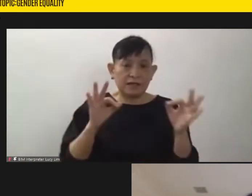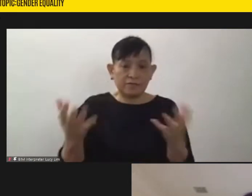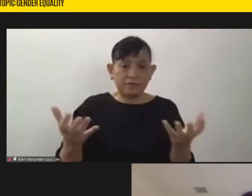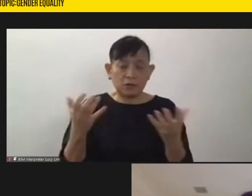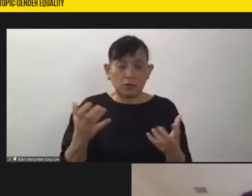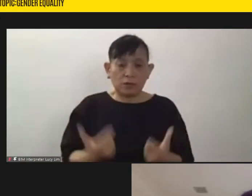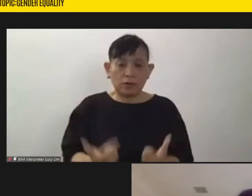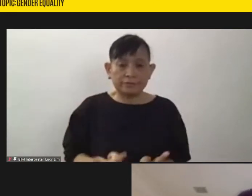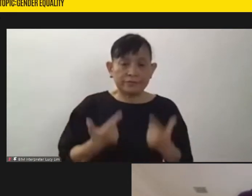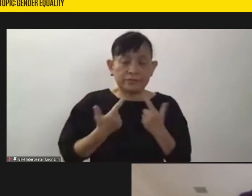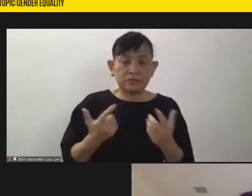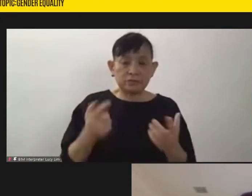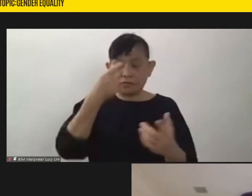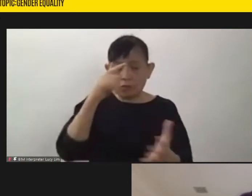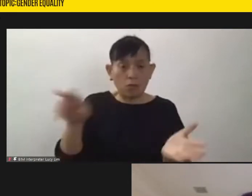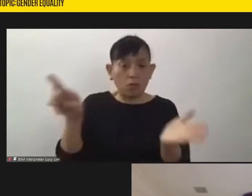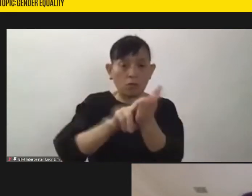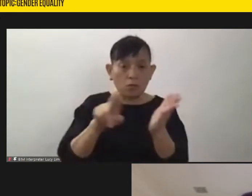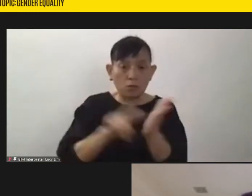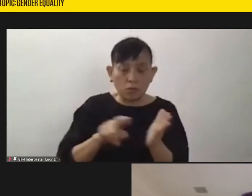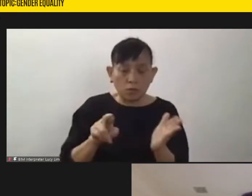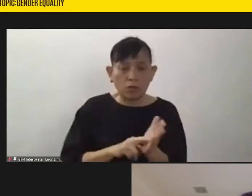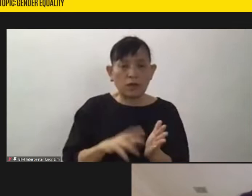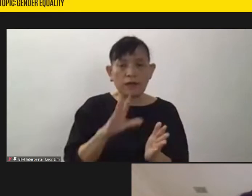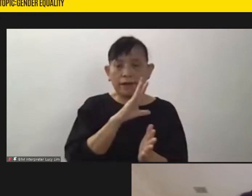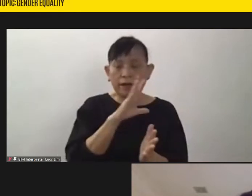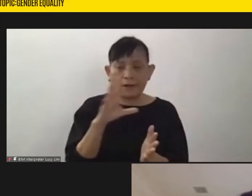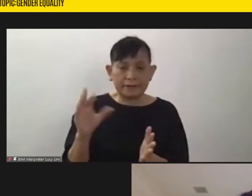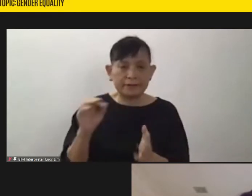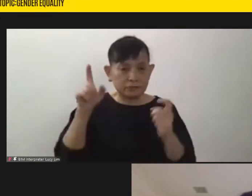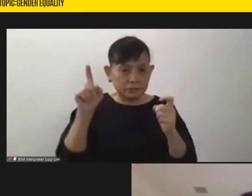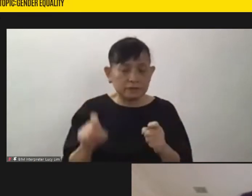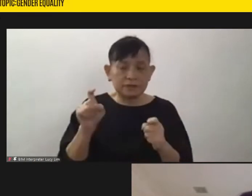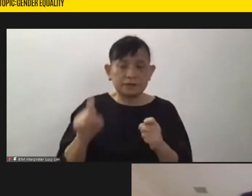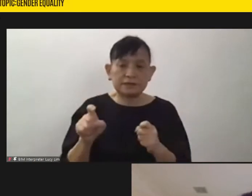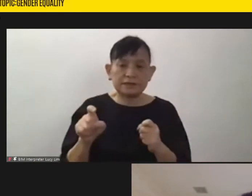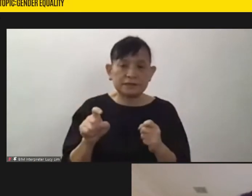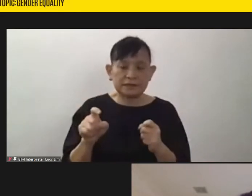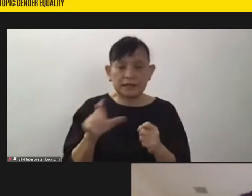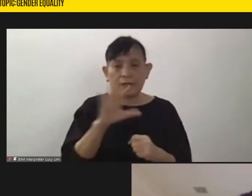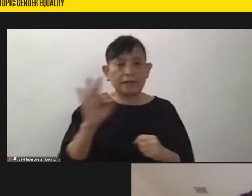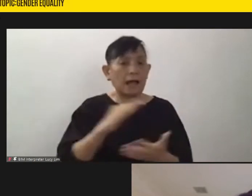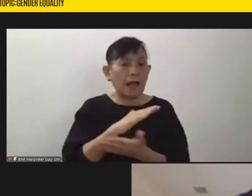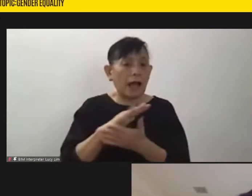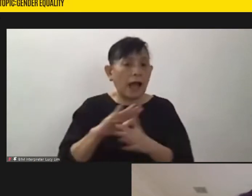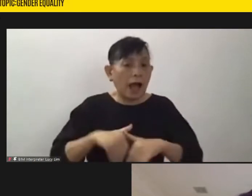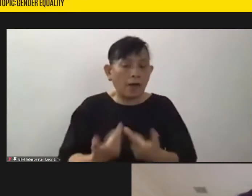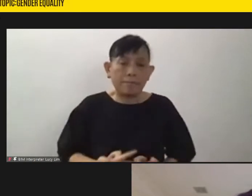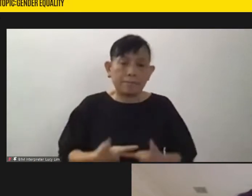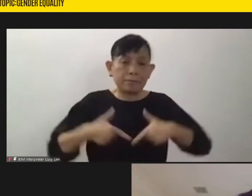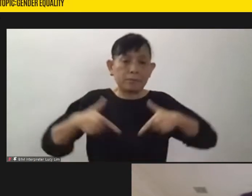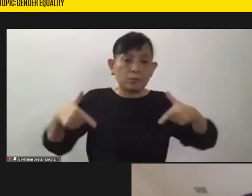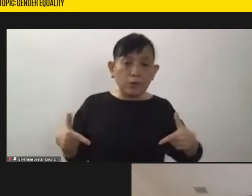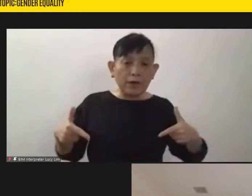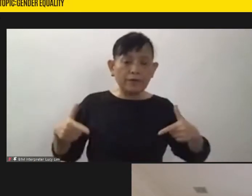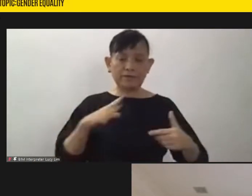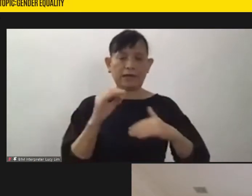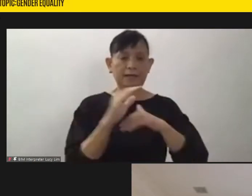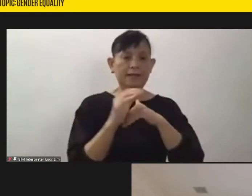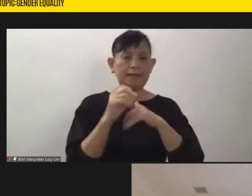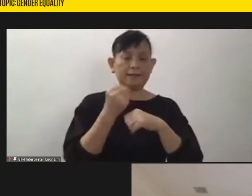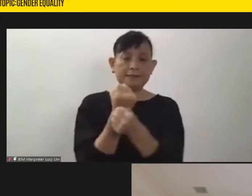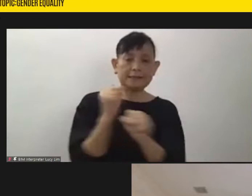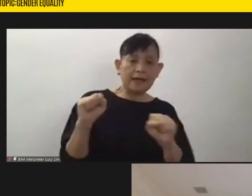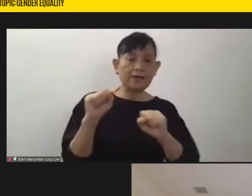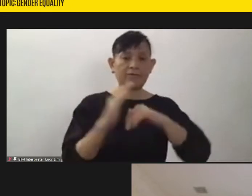to report and if you want accountability to people, you need survivors to be actually brave enough and feel safe and comfortable to